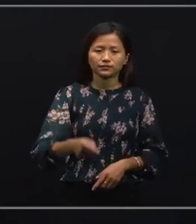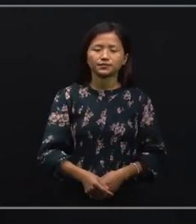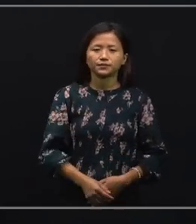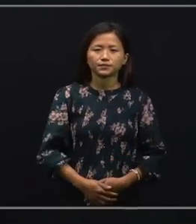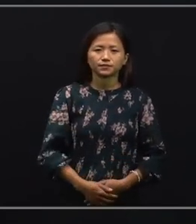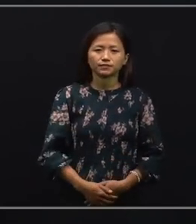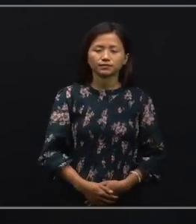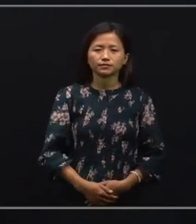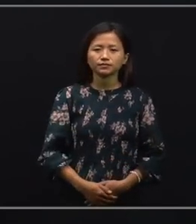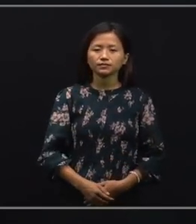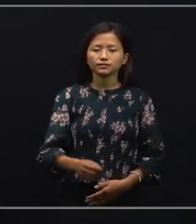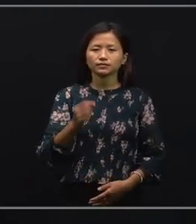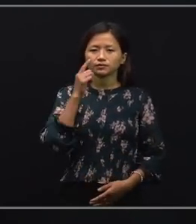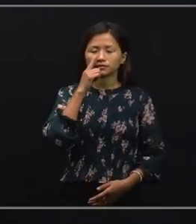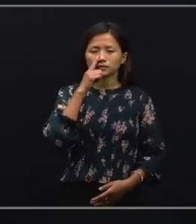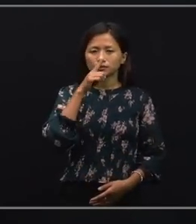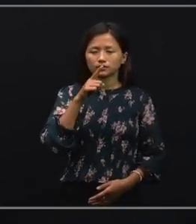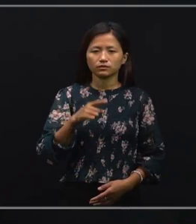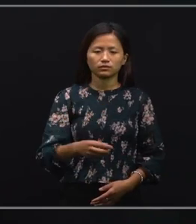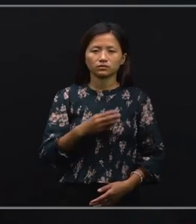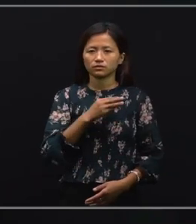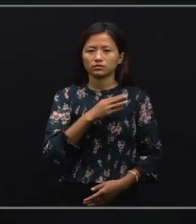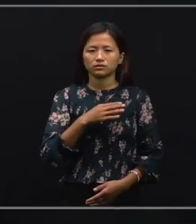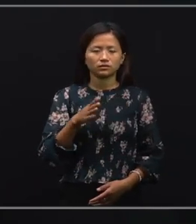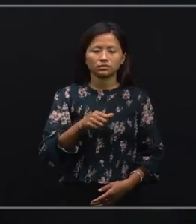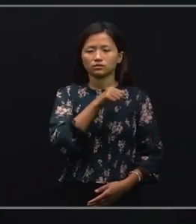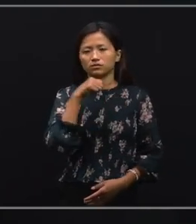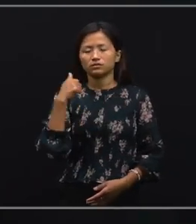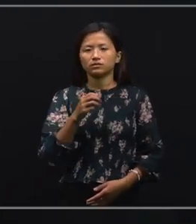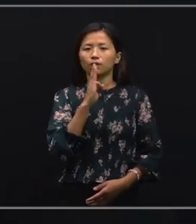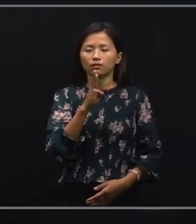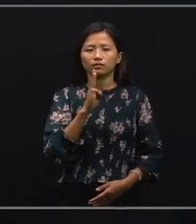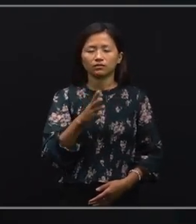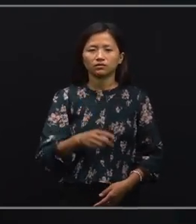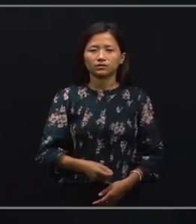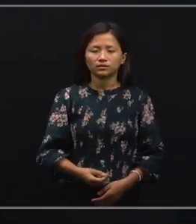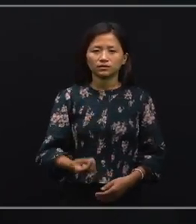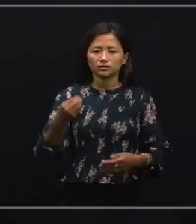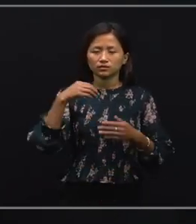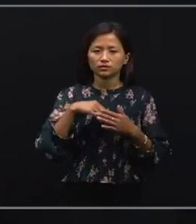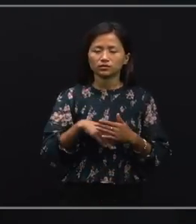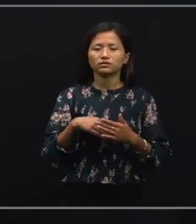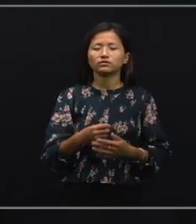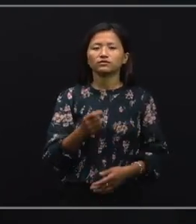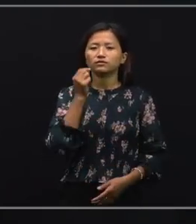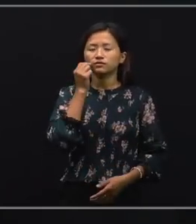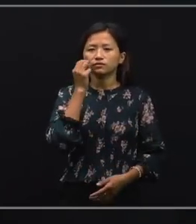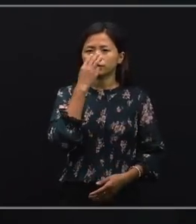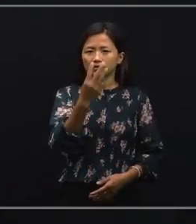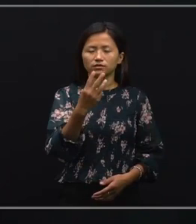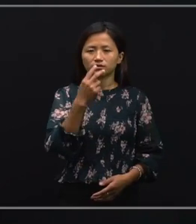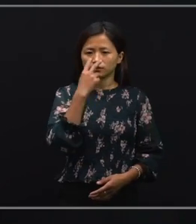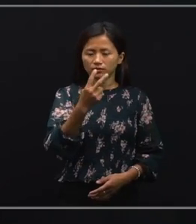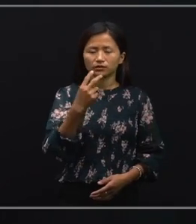too, right? The lady was not scared to go and die in the water instead of facing the father's